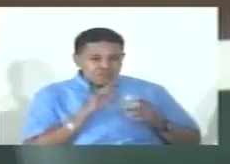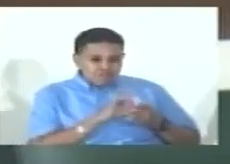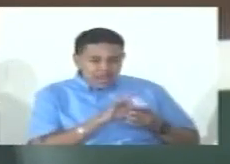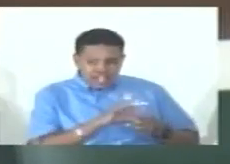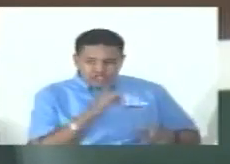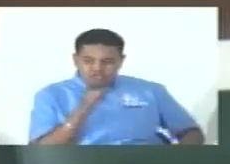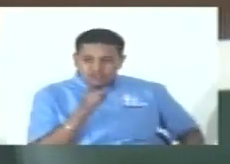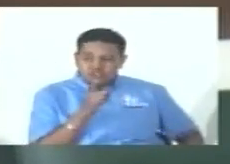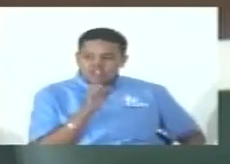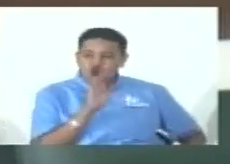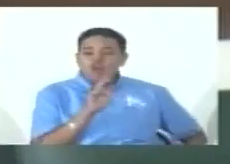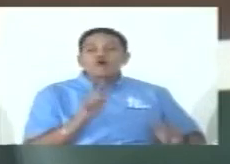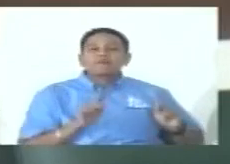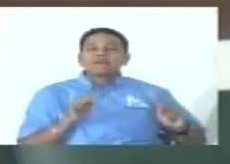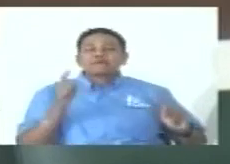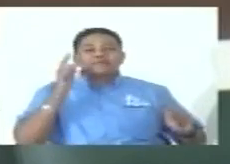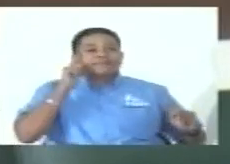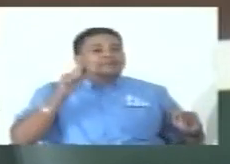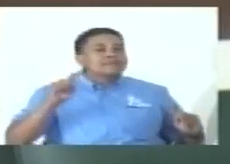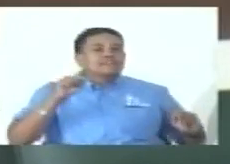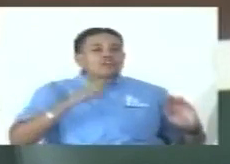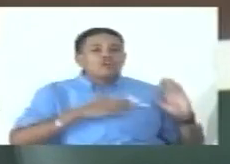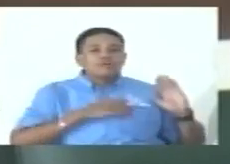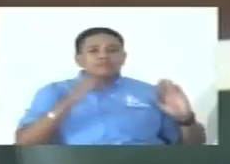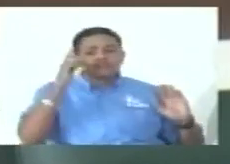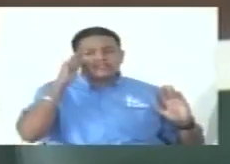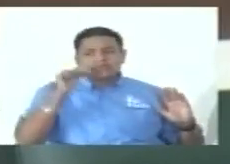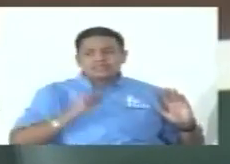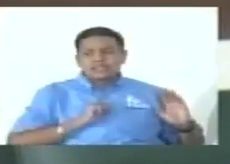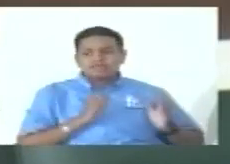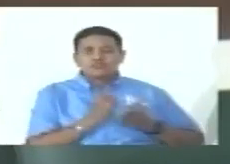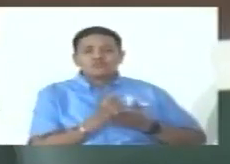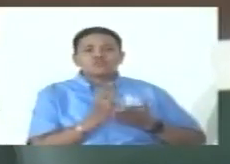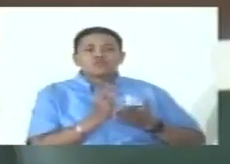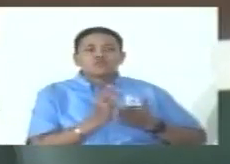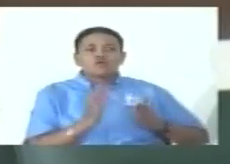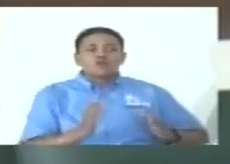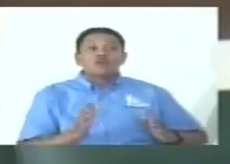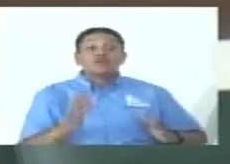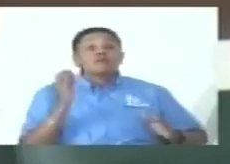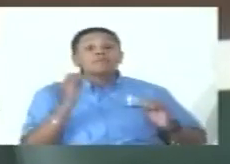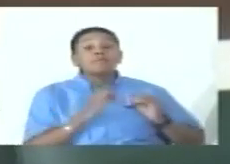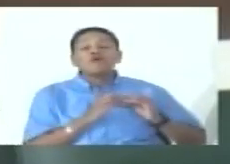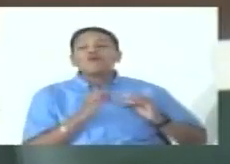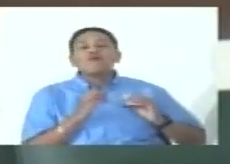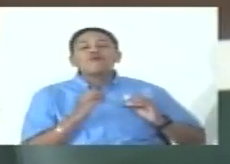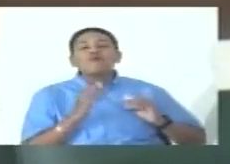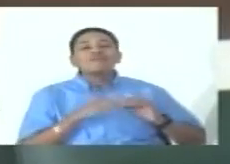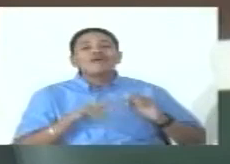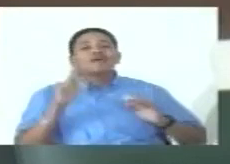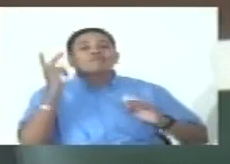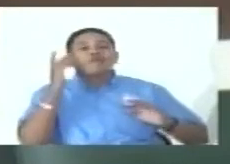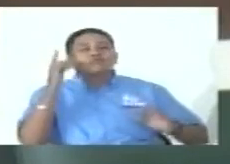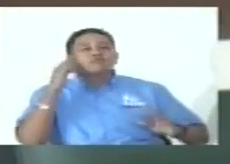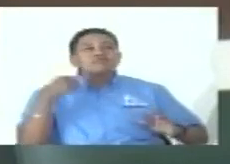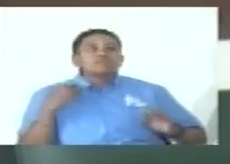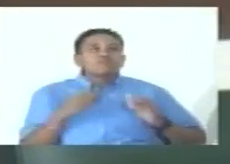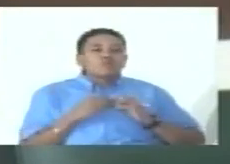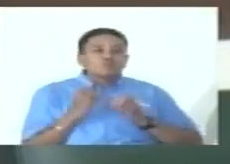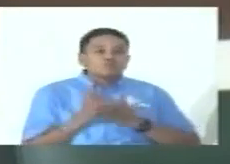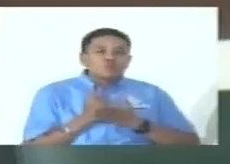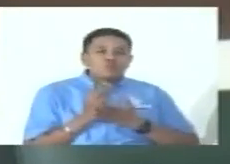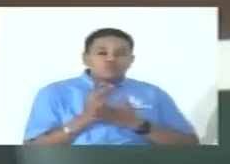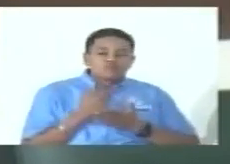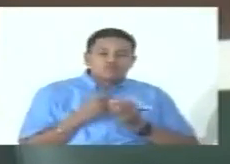to her people. She considered herself a social worker more than anything else. That issue